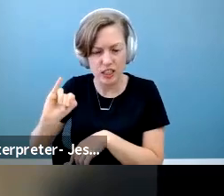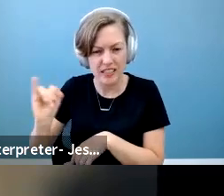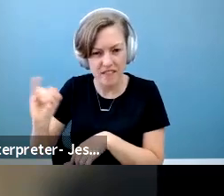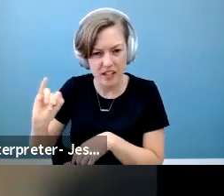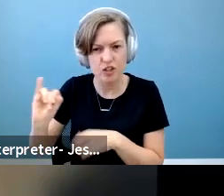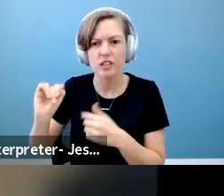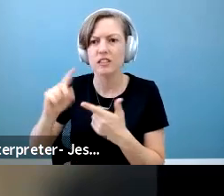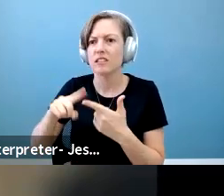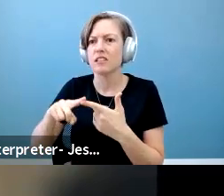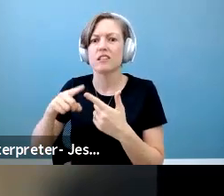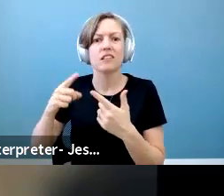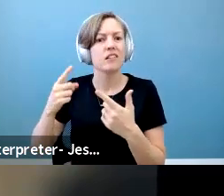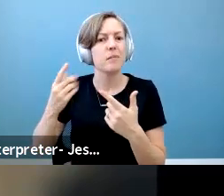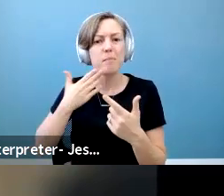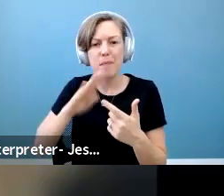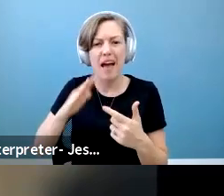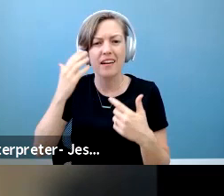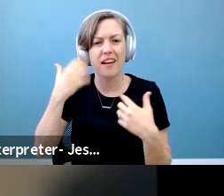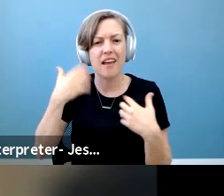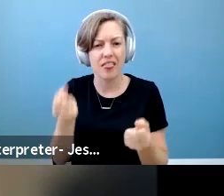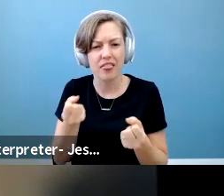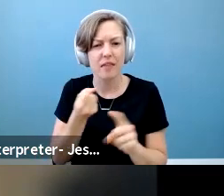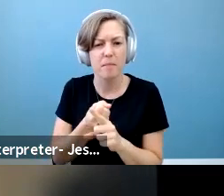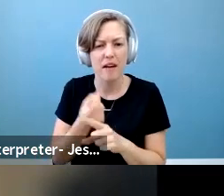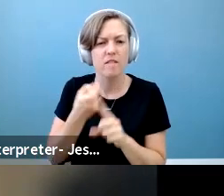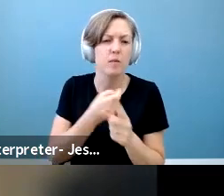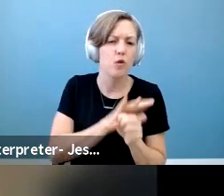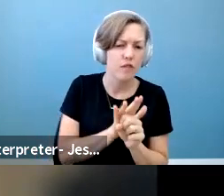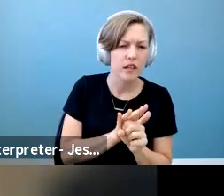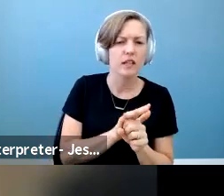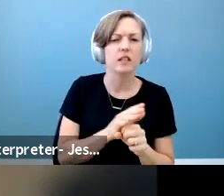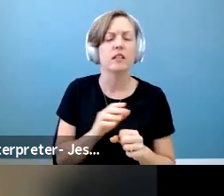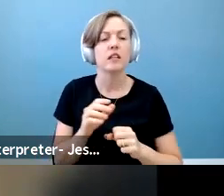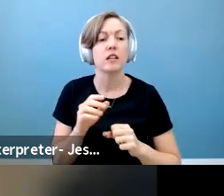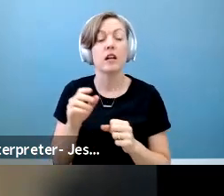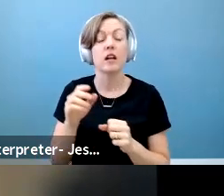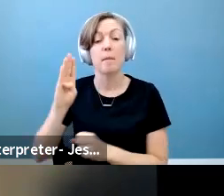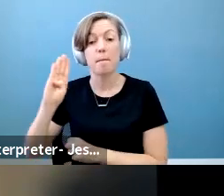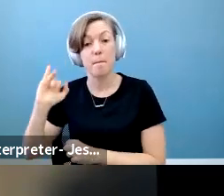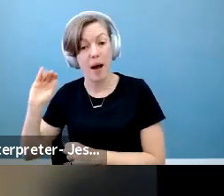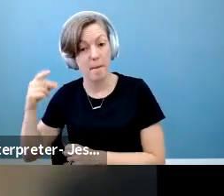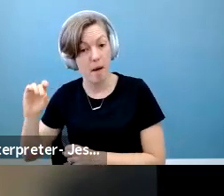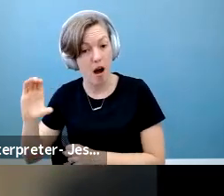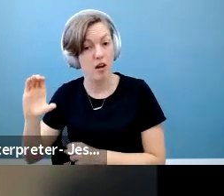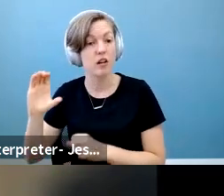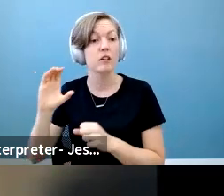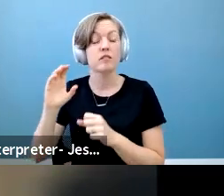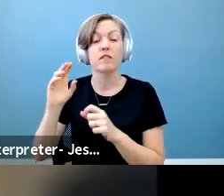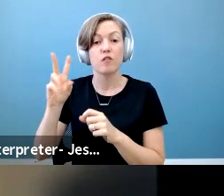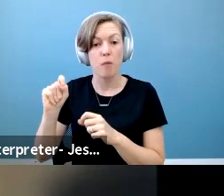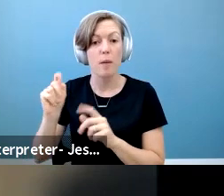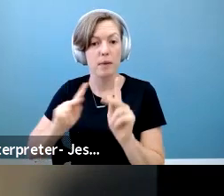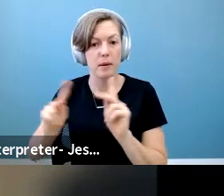know, adverse health impacts from the pandemic and COVID-19, BIPOC Vermonters were able to be put on a